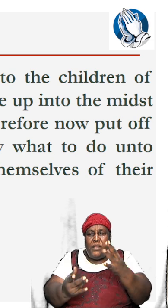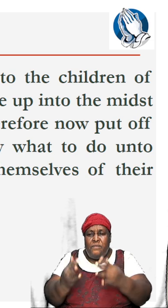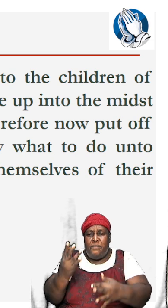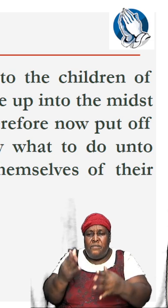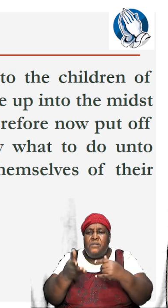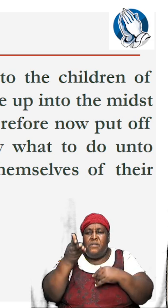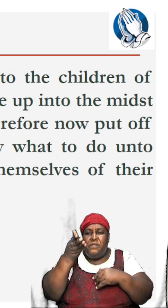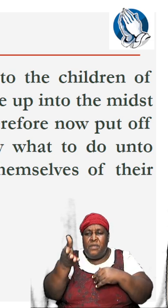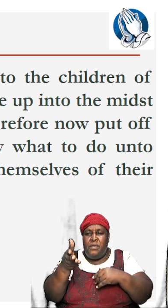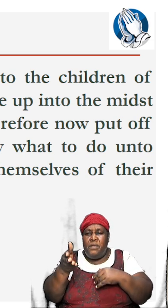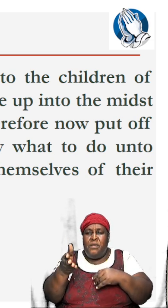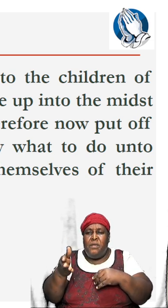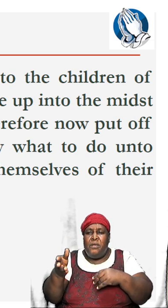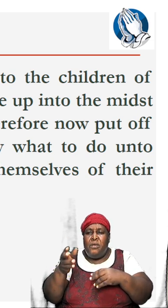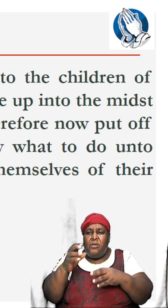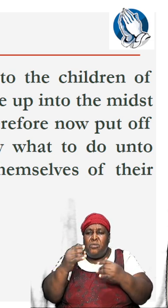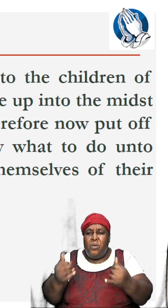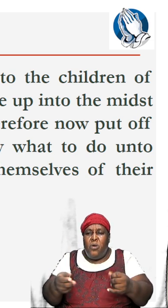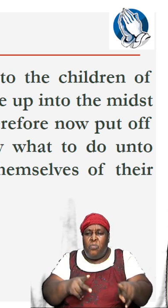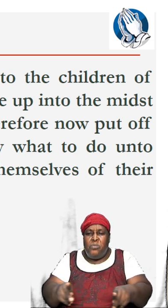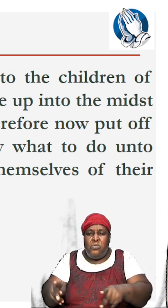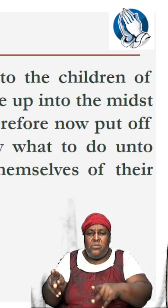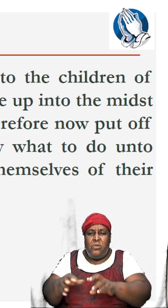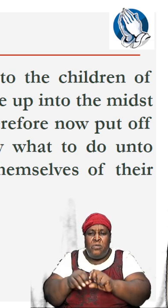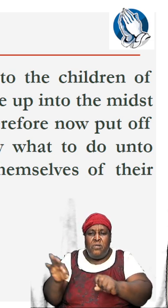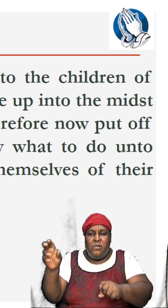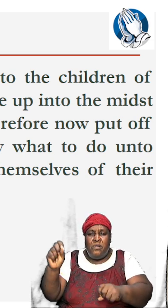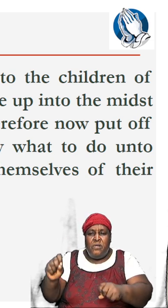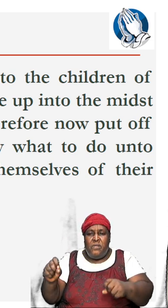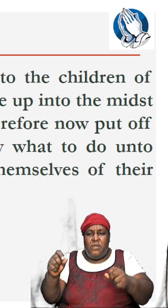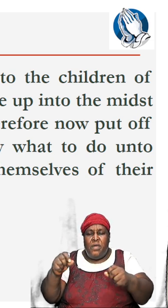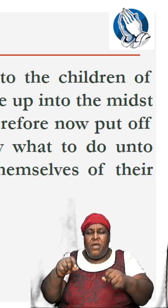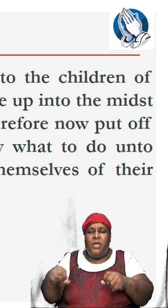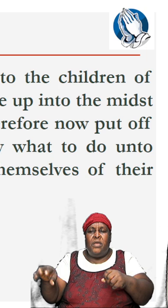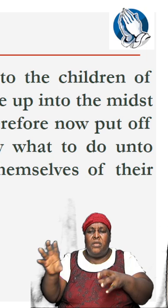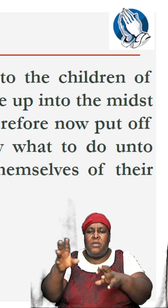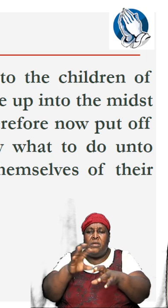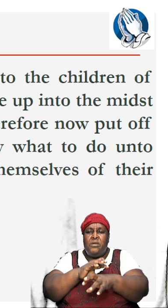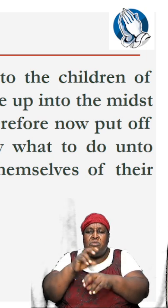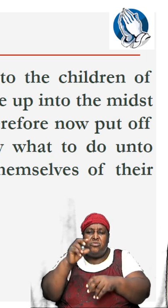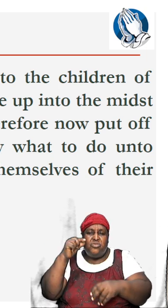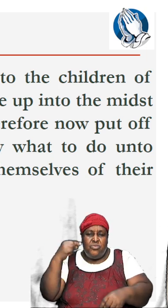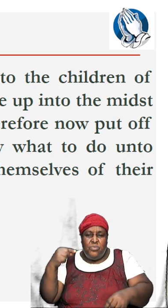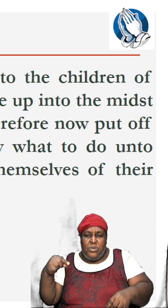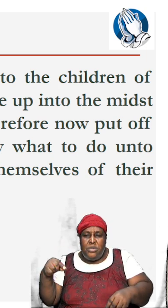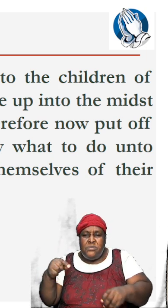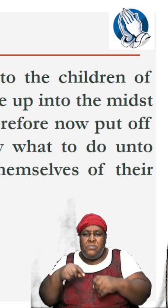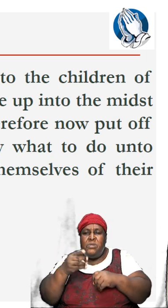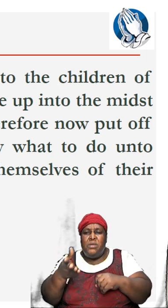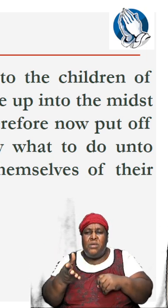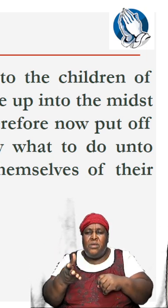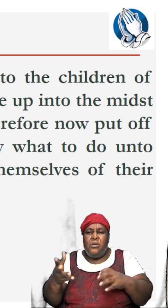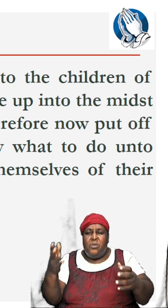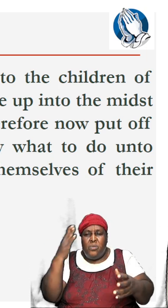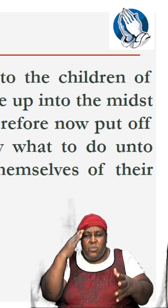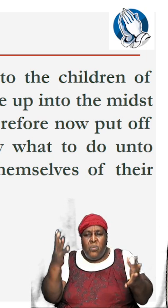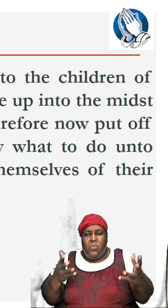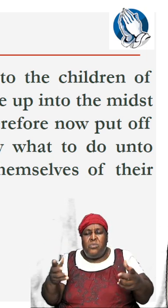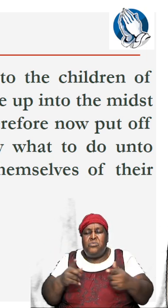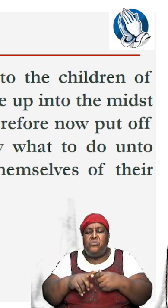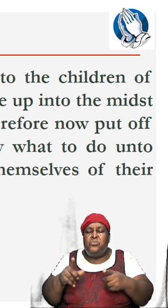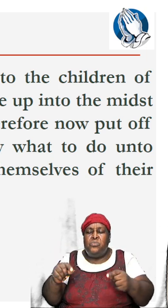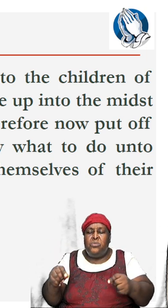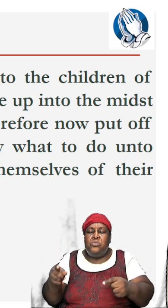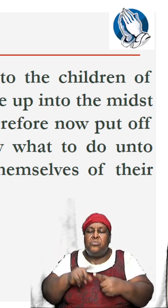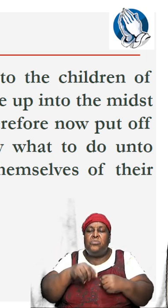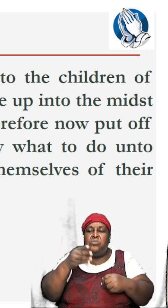thee. Therefore, now put off thy ornaments from thee, that I may know what to do unto thee.